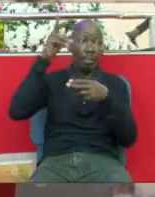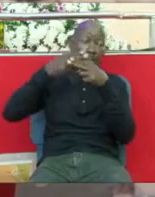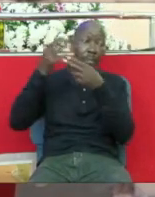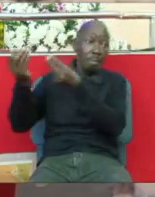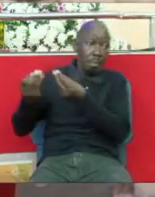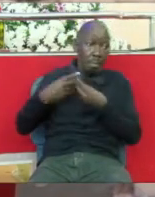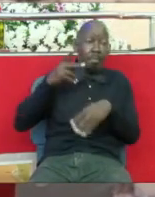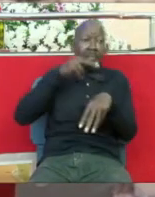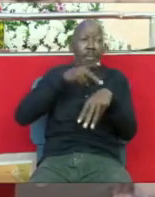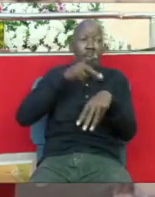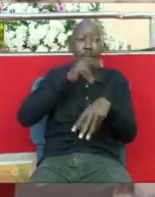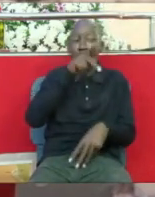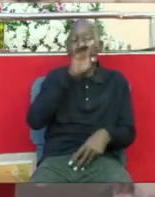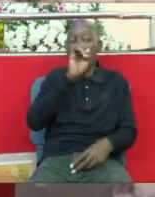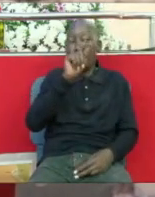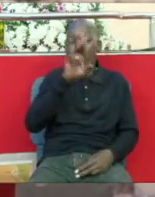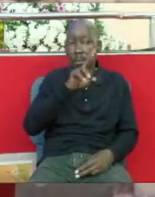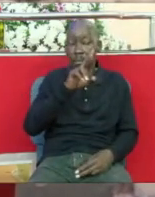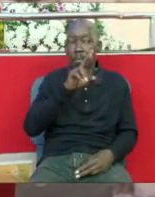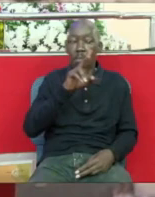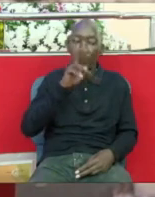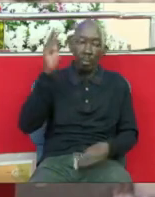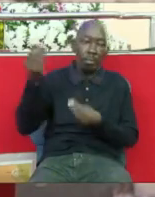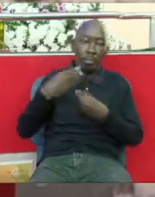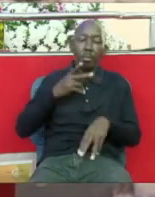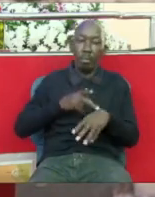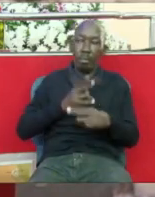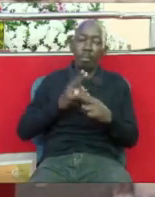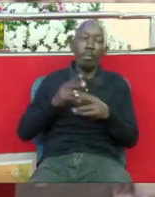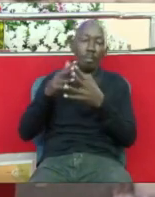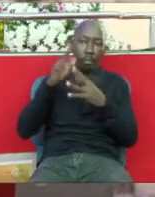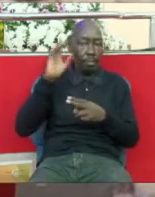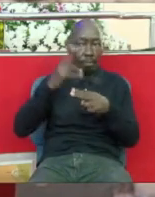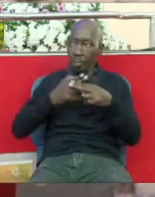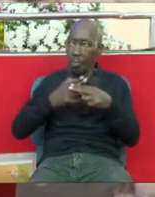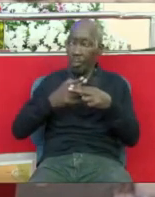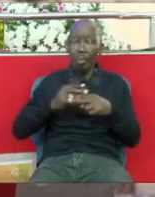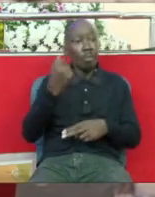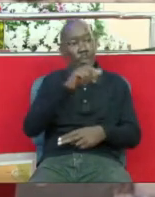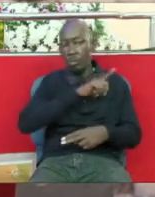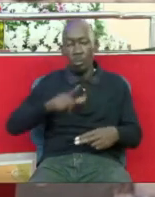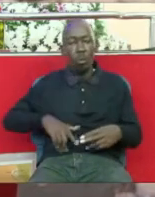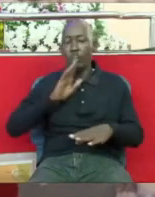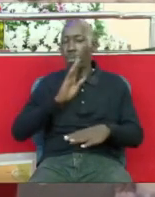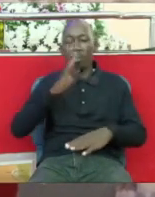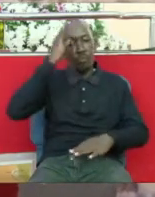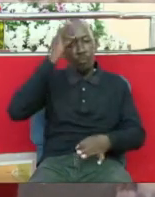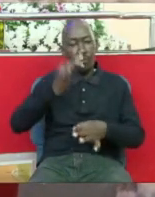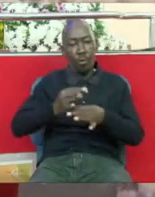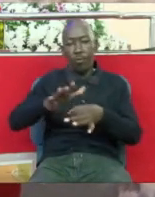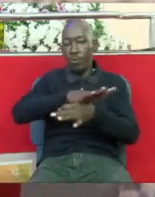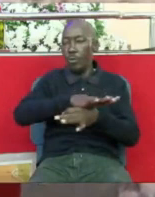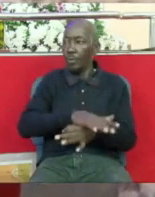Peter Ngure. Hawataki kusema Maina Ngure. Pale Marekani wanamuita Peter Ngure. And the Lord has been so faithful to me. Na Mungu amekuwa